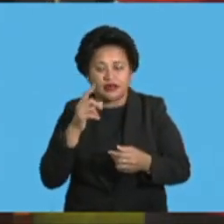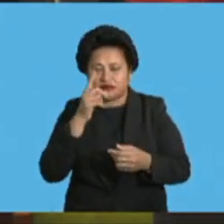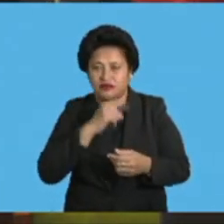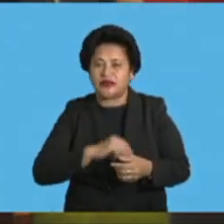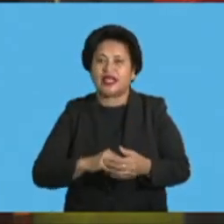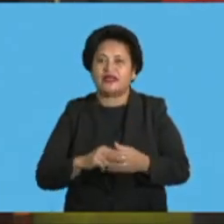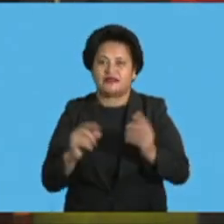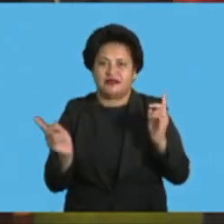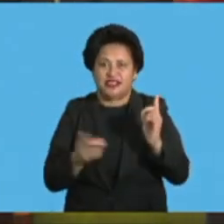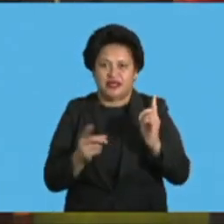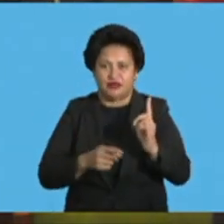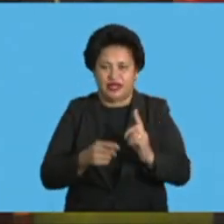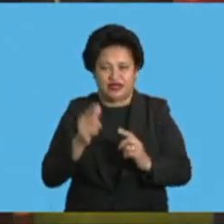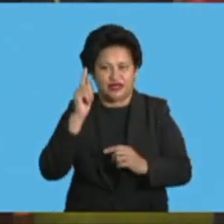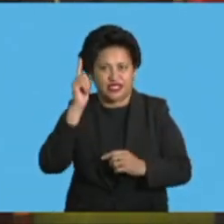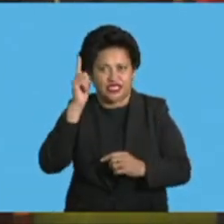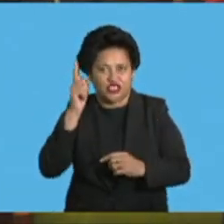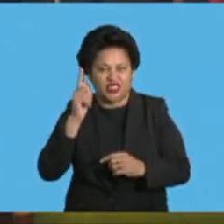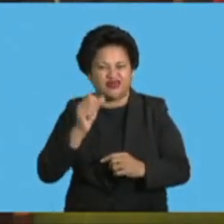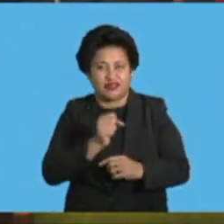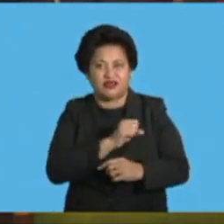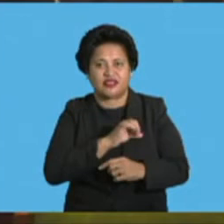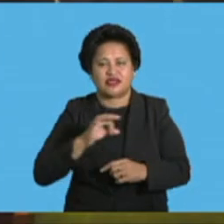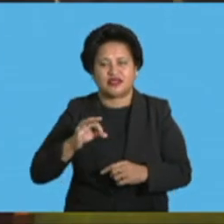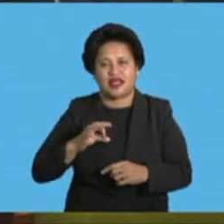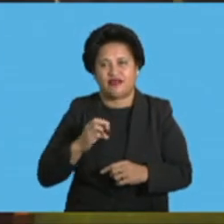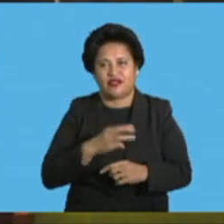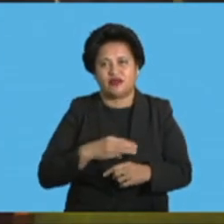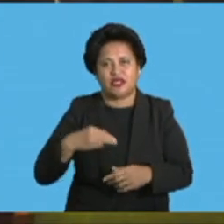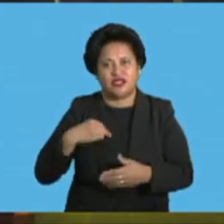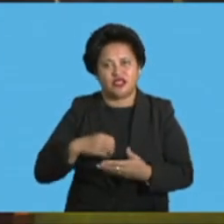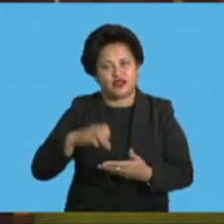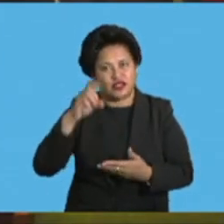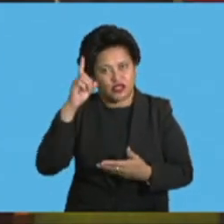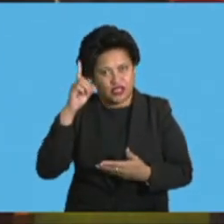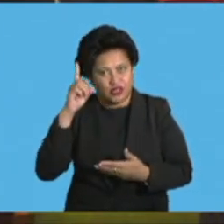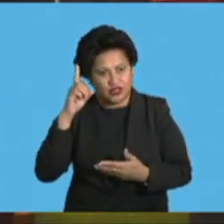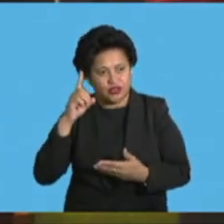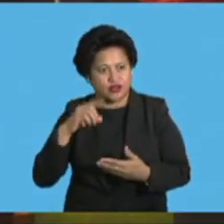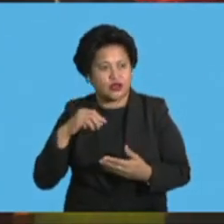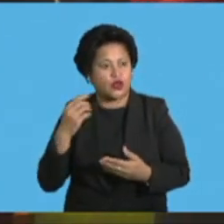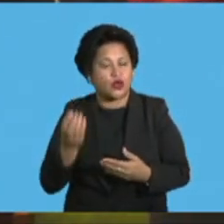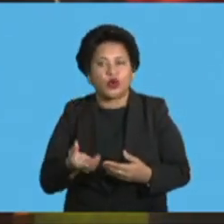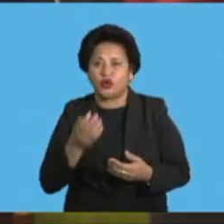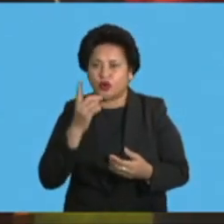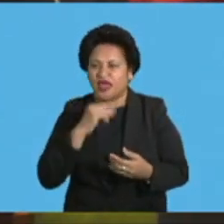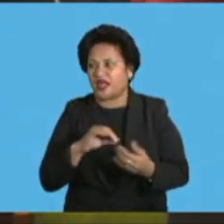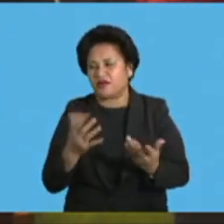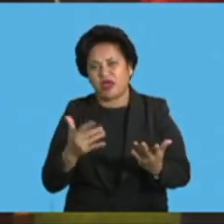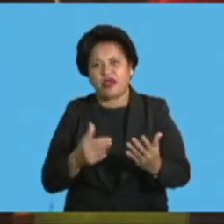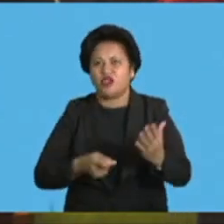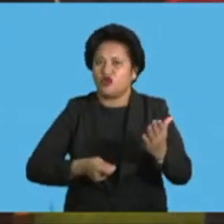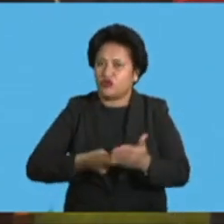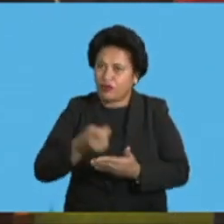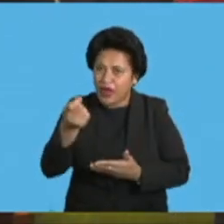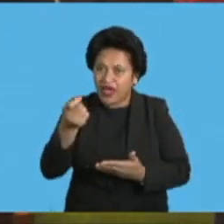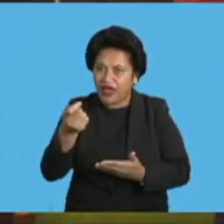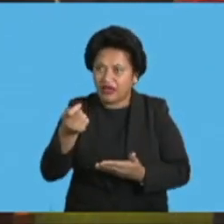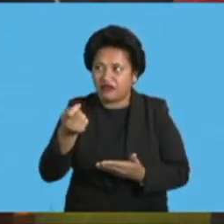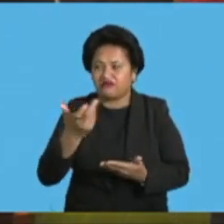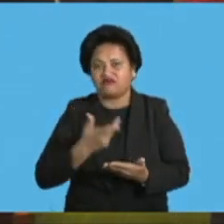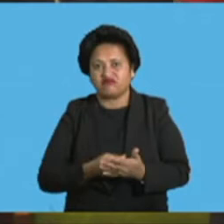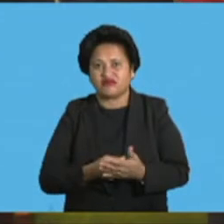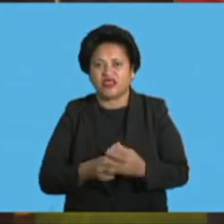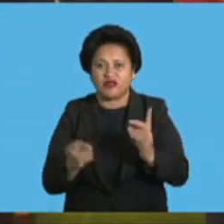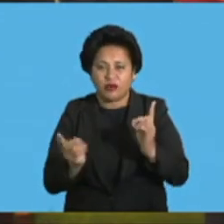Disciplinary Tribunal can institute other forms of disciplinary actions such as a fine or a demotion which the permanent secretary